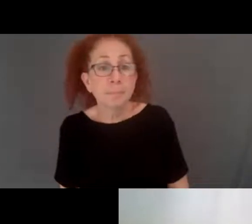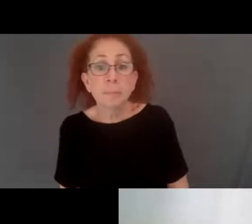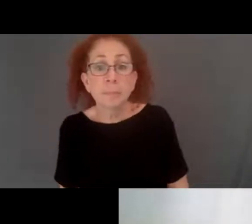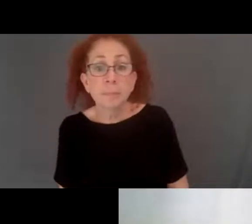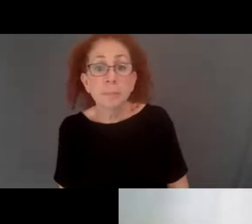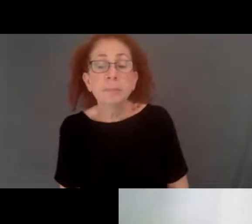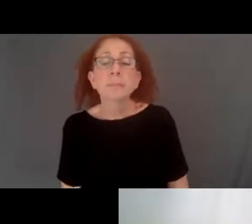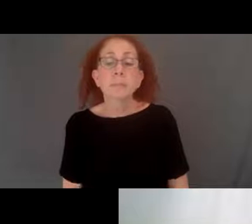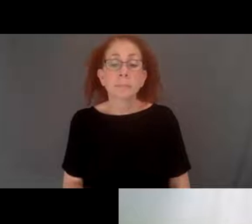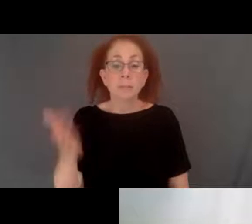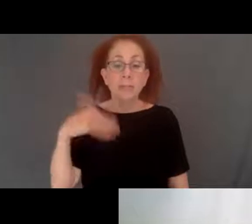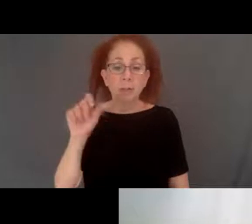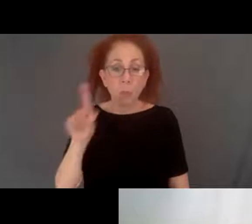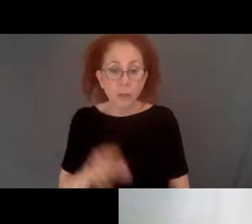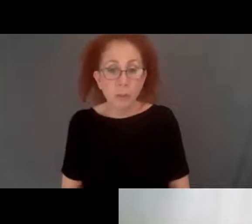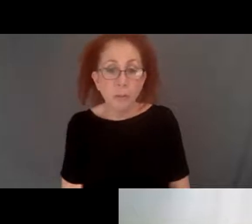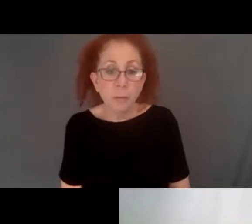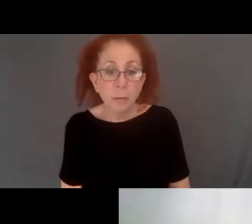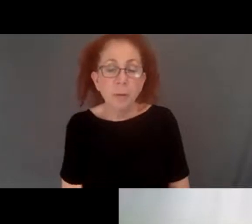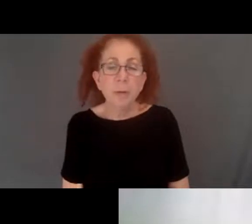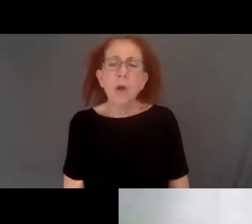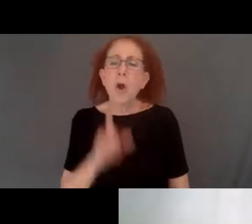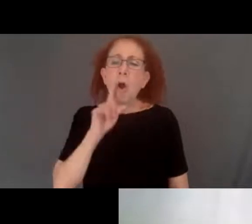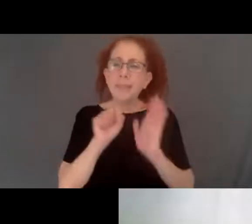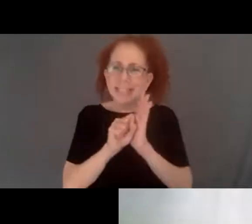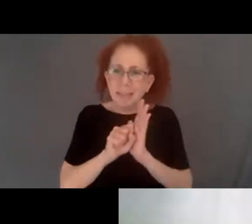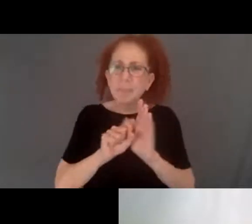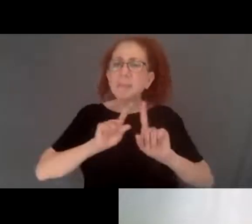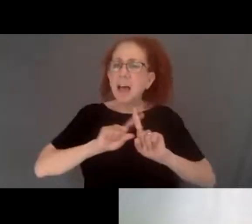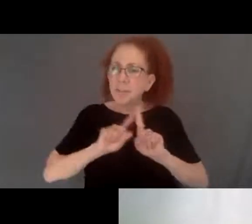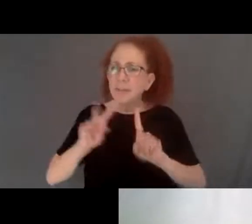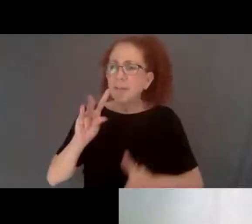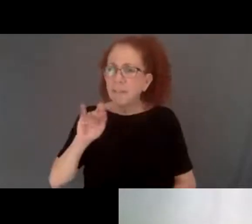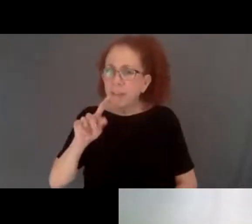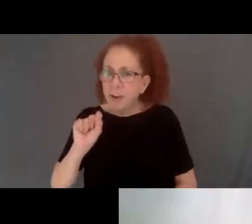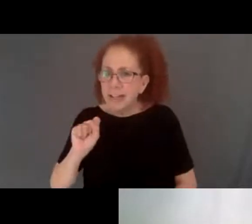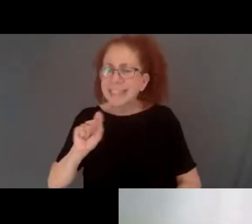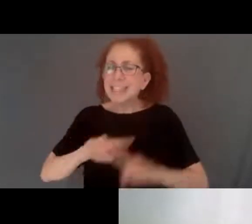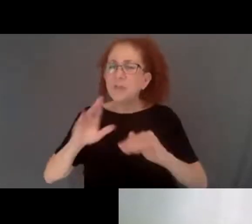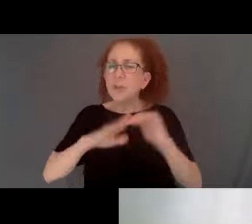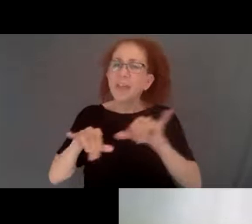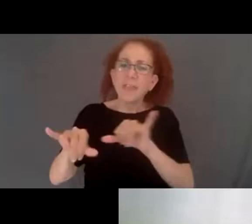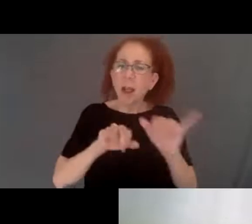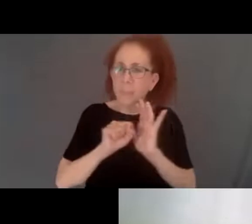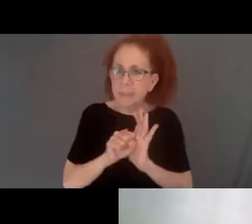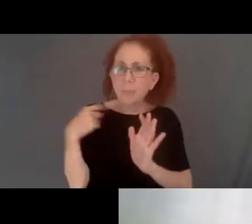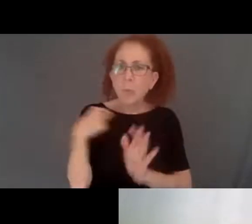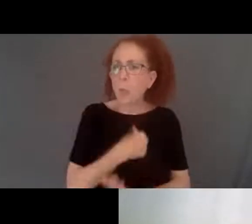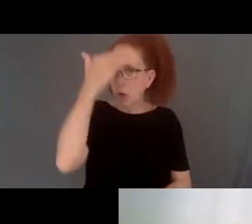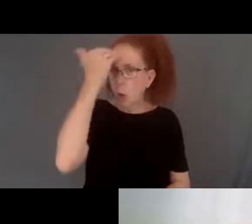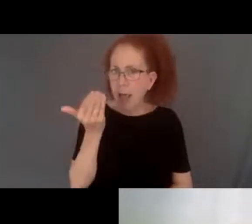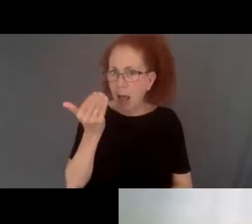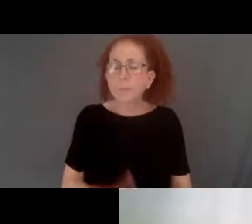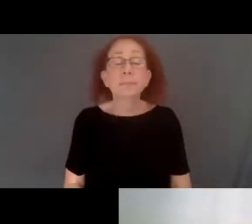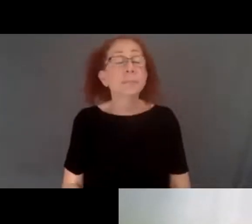Another question here is, are the symptoms of the different variants different from the common symptoms that we know now? That's